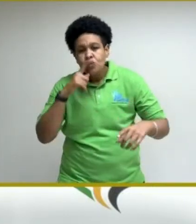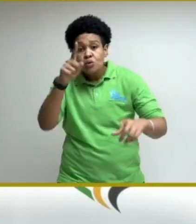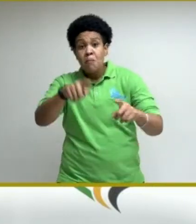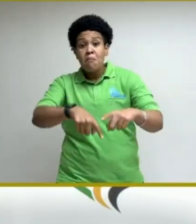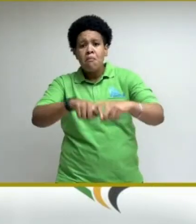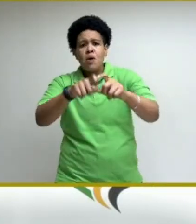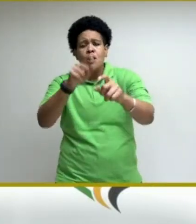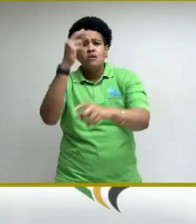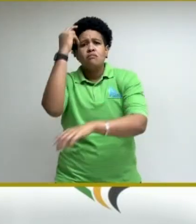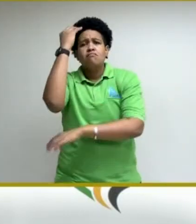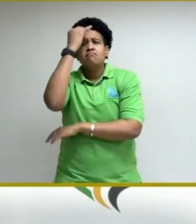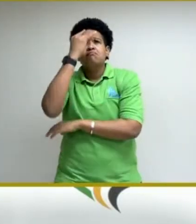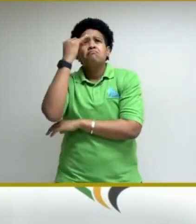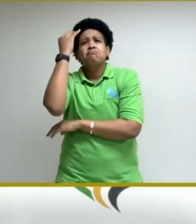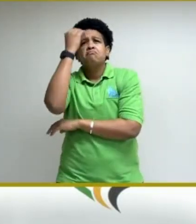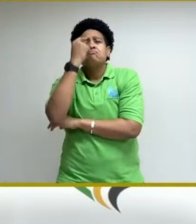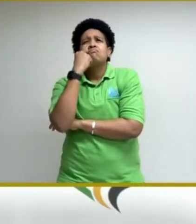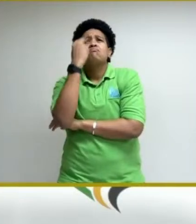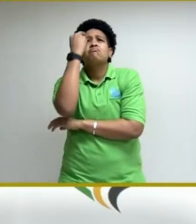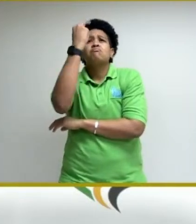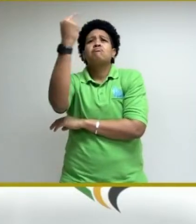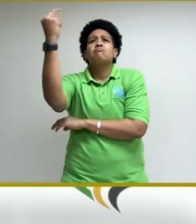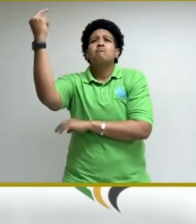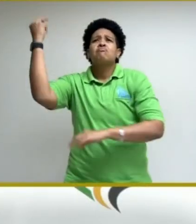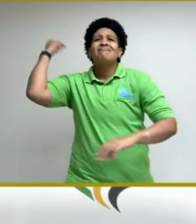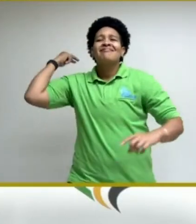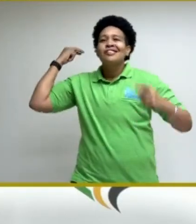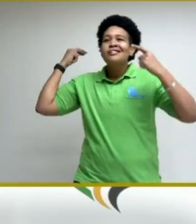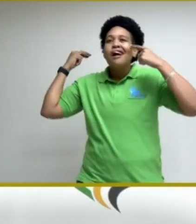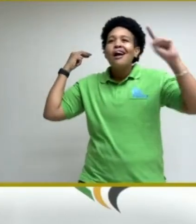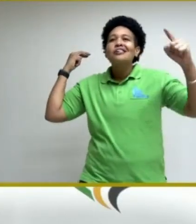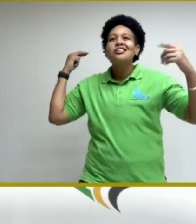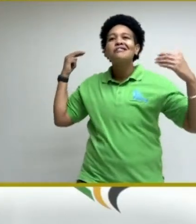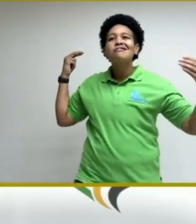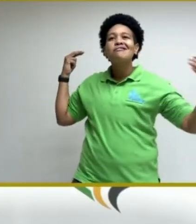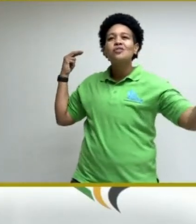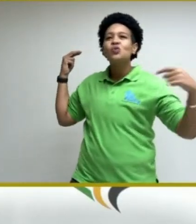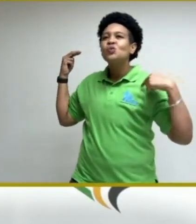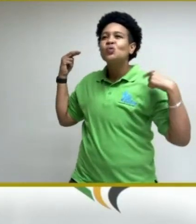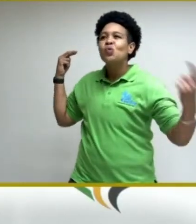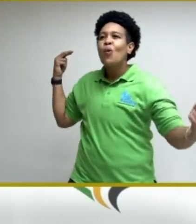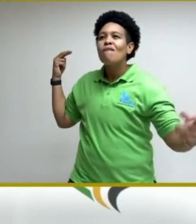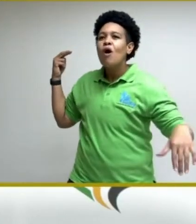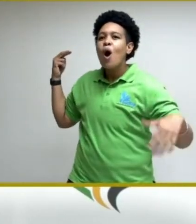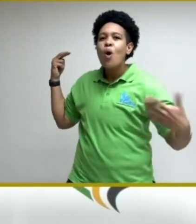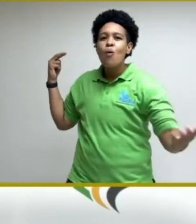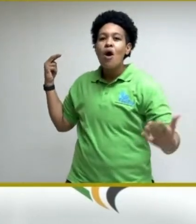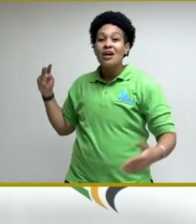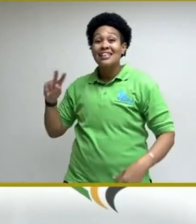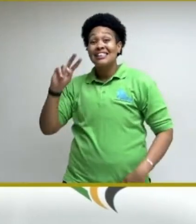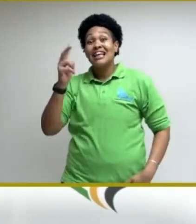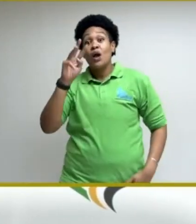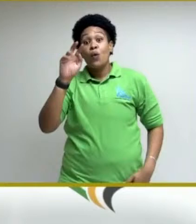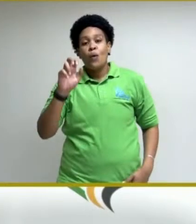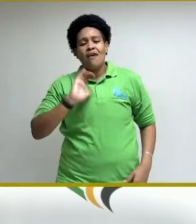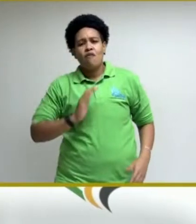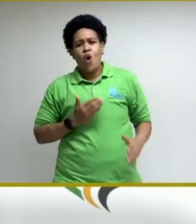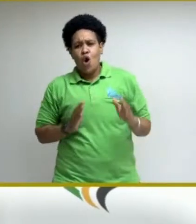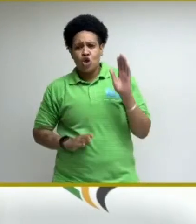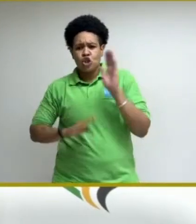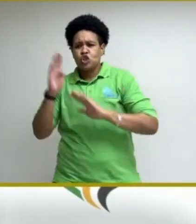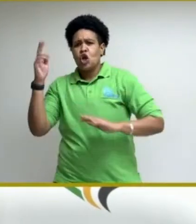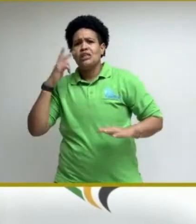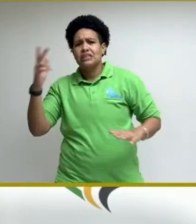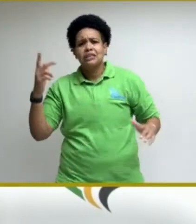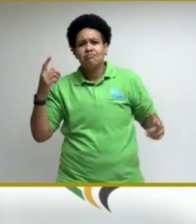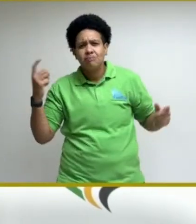reflect, to celebrate the achievements that we have made to date, and certainly as it relates to this second wave or surge. But we're